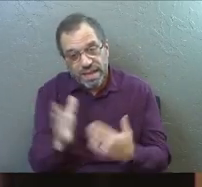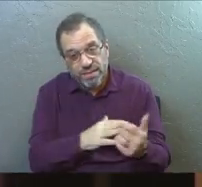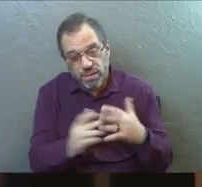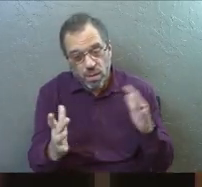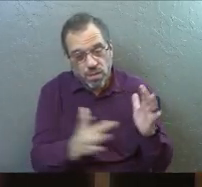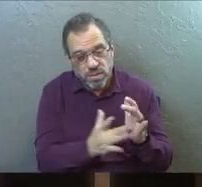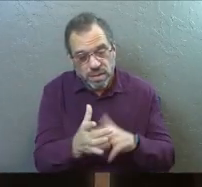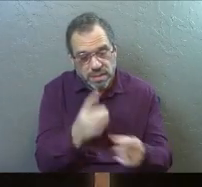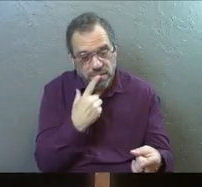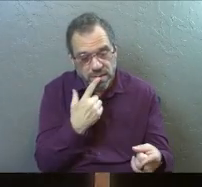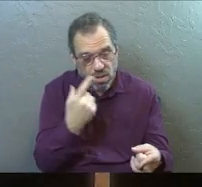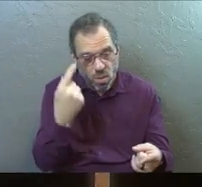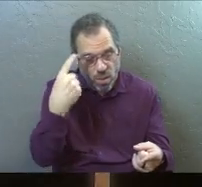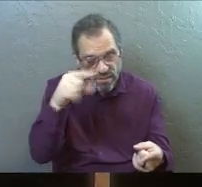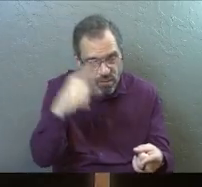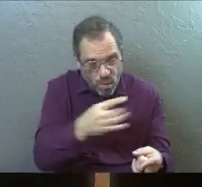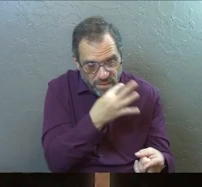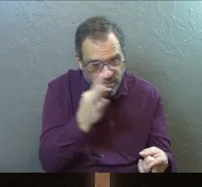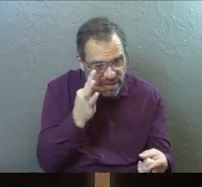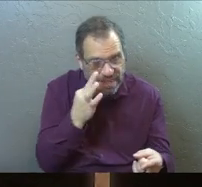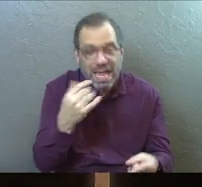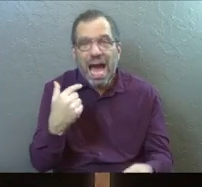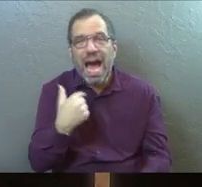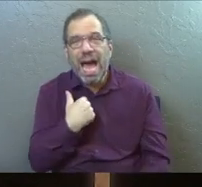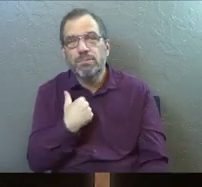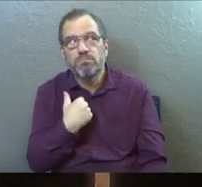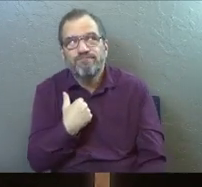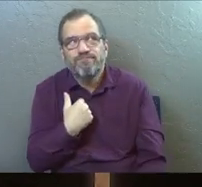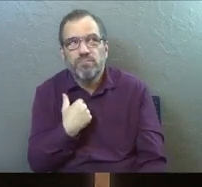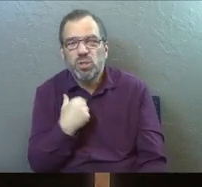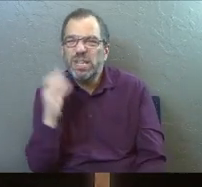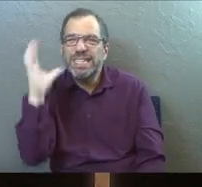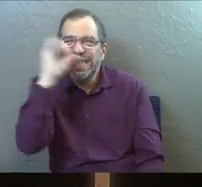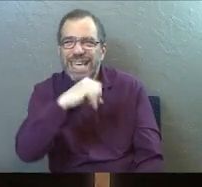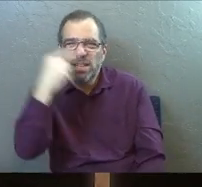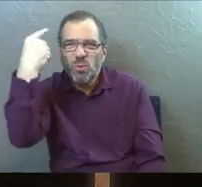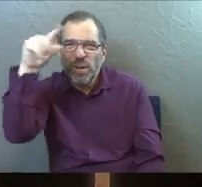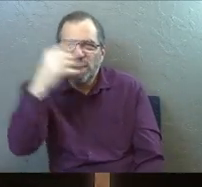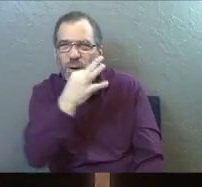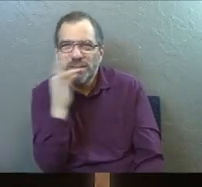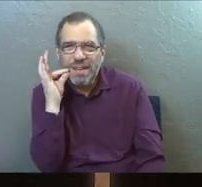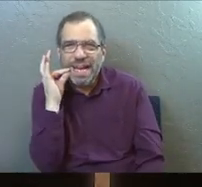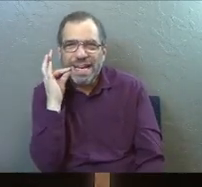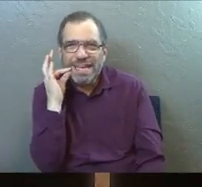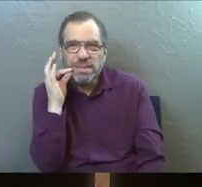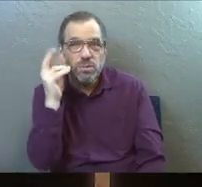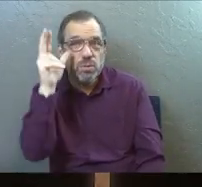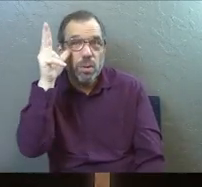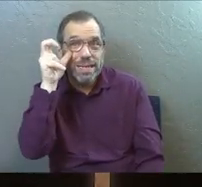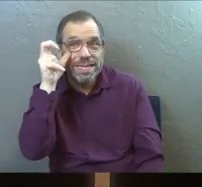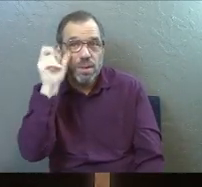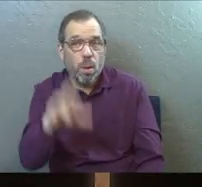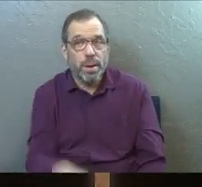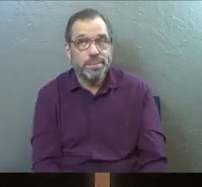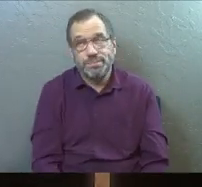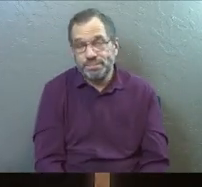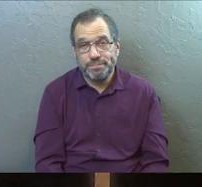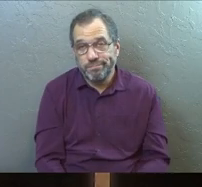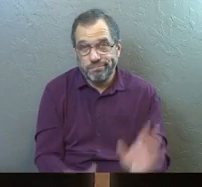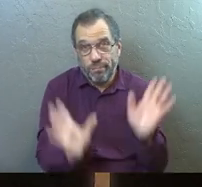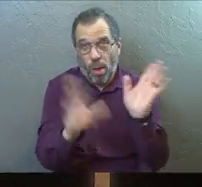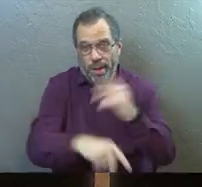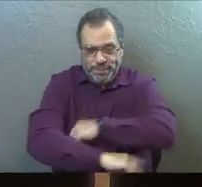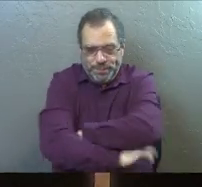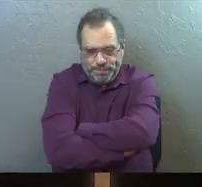told you Jesus doesn't tell us why to fast, I'm going to take some guesses as to why. So you can listen to this part or just sleep